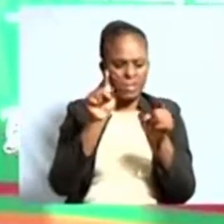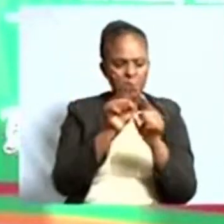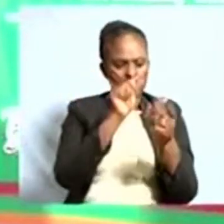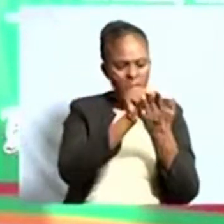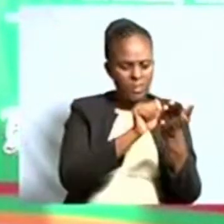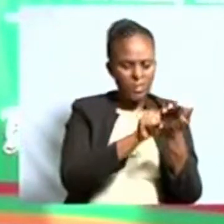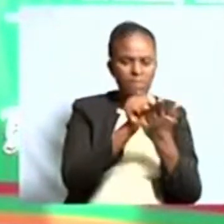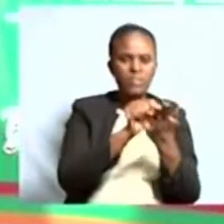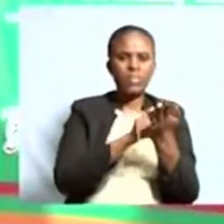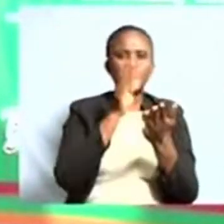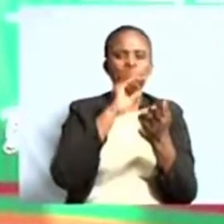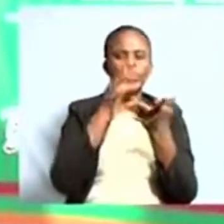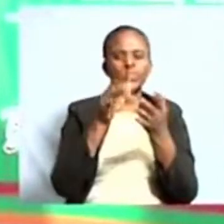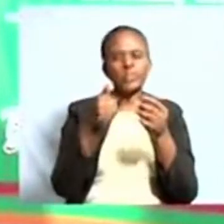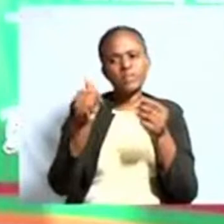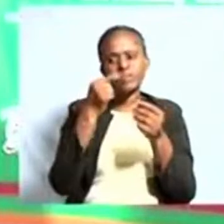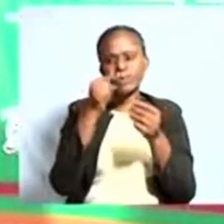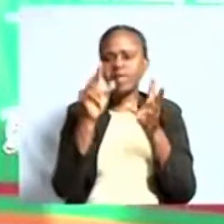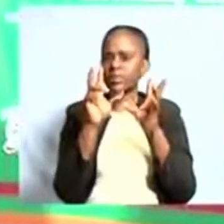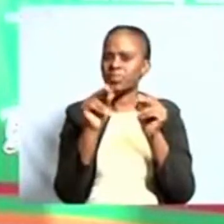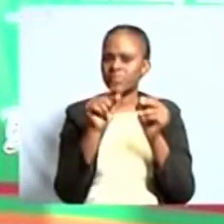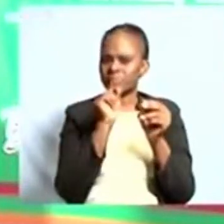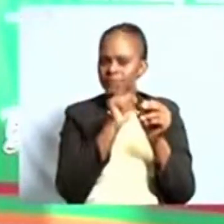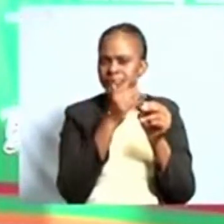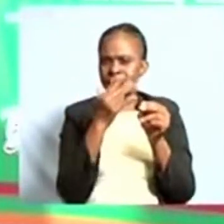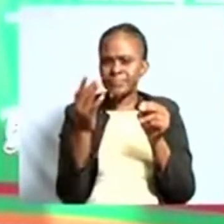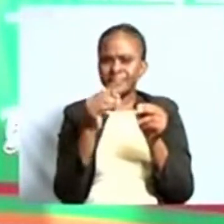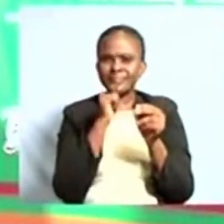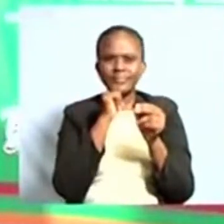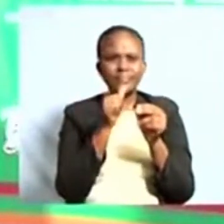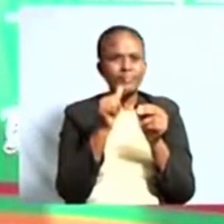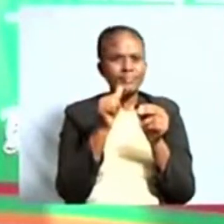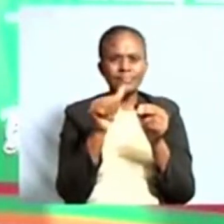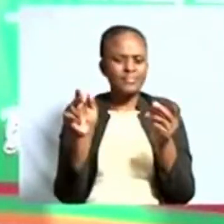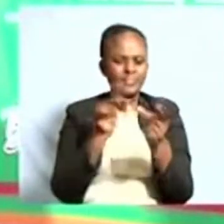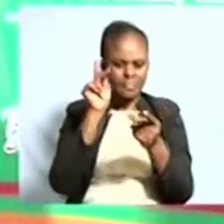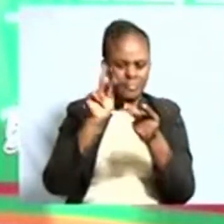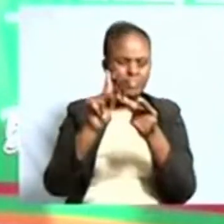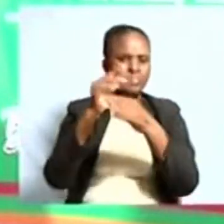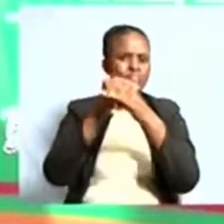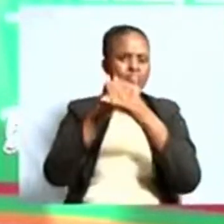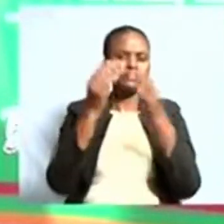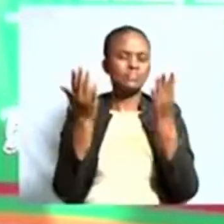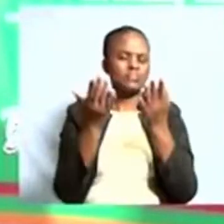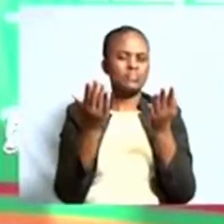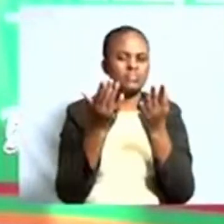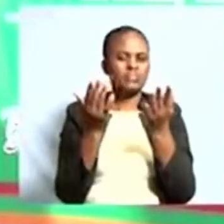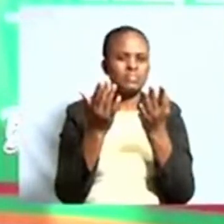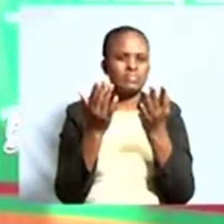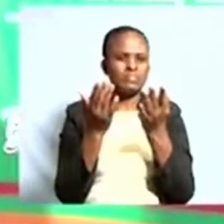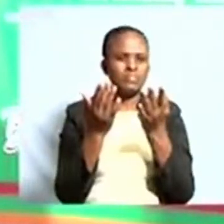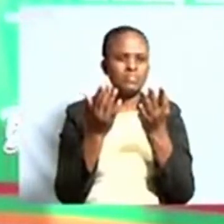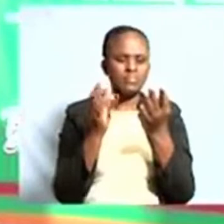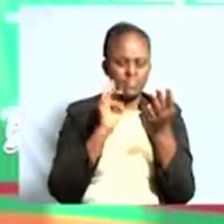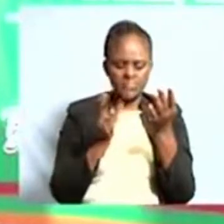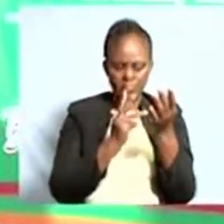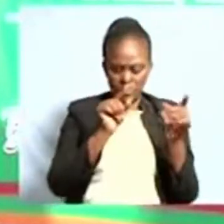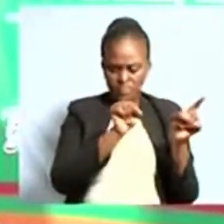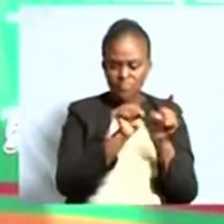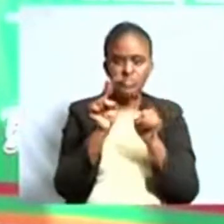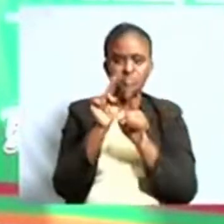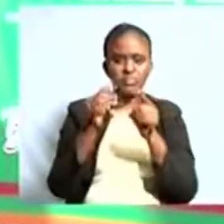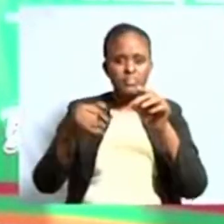product, and they say, no, actually this product is not up to the standard. We also engage